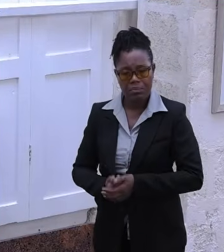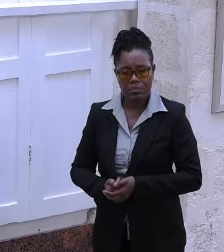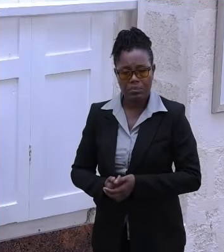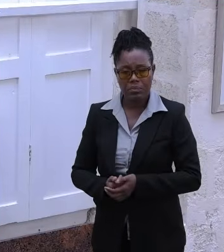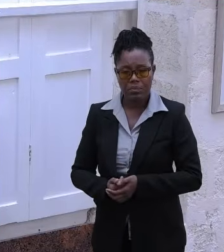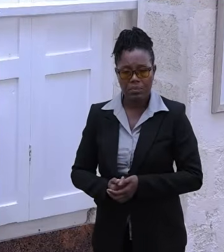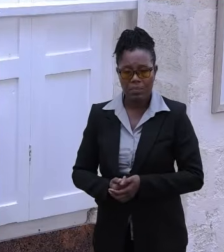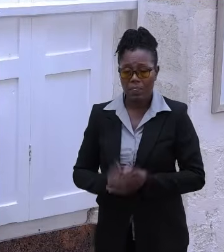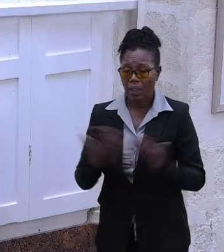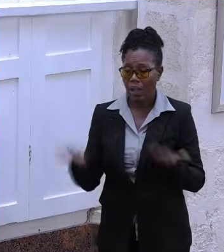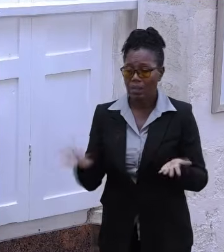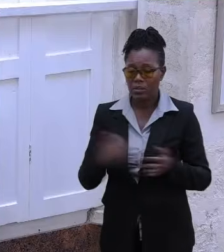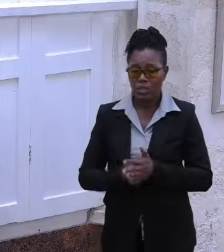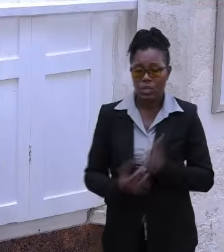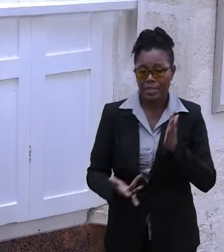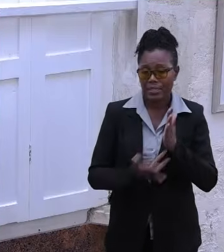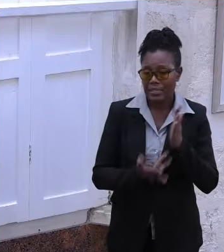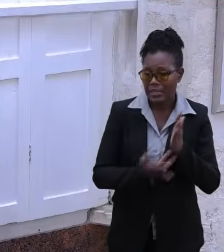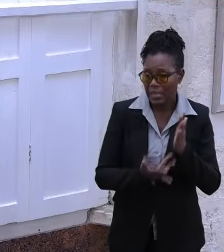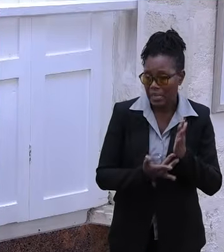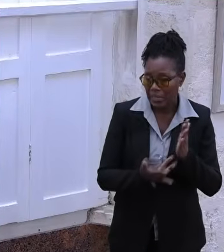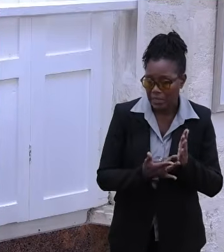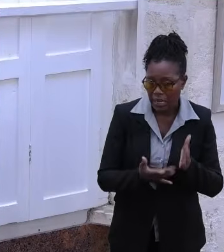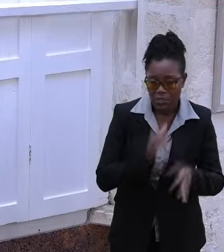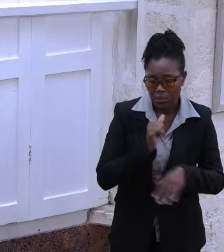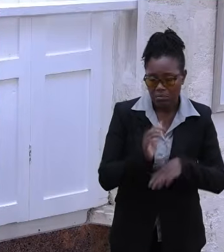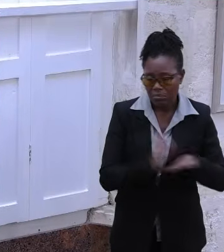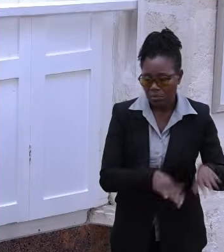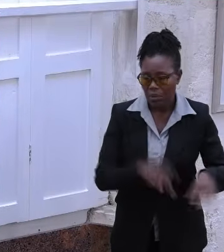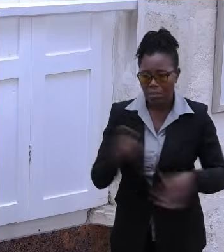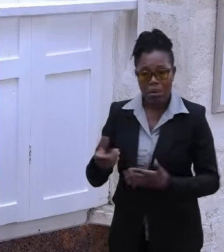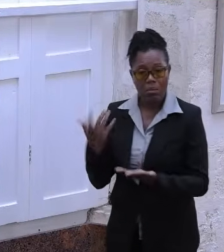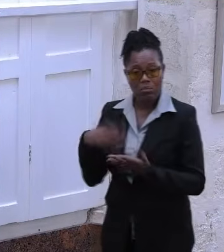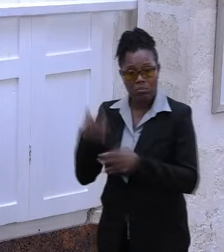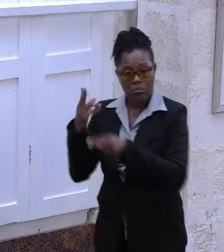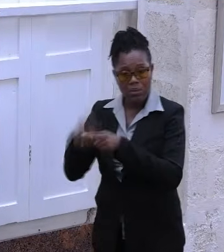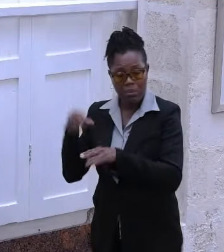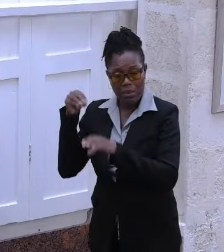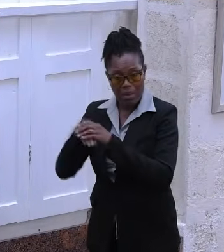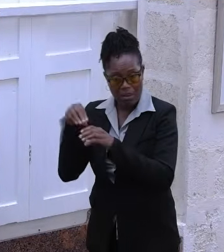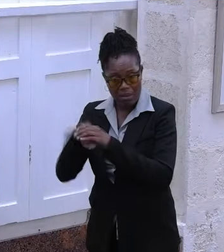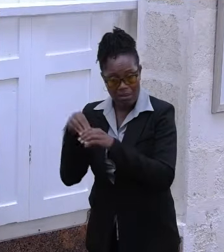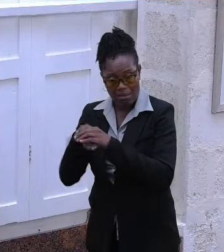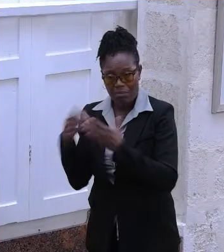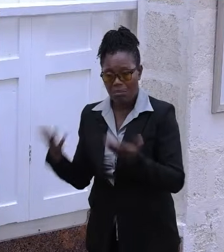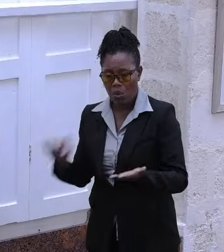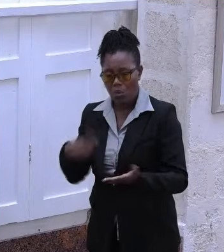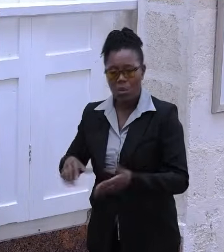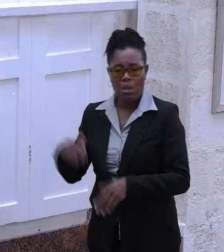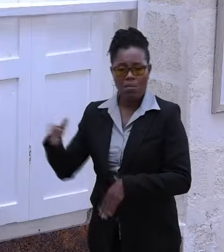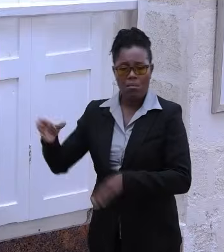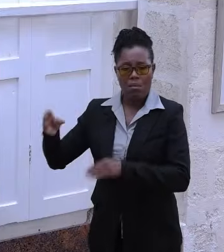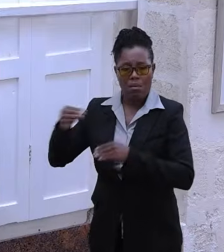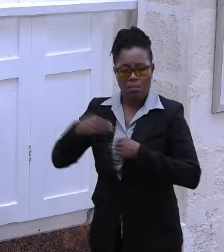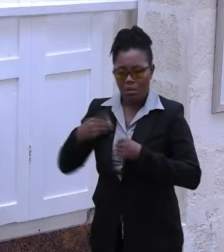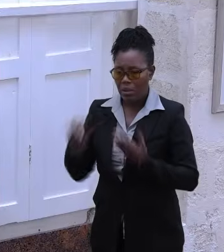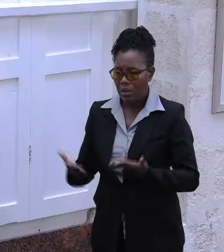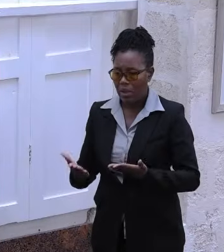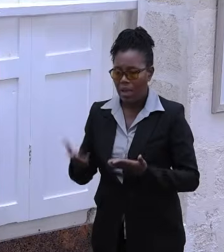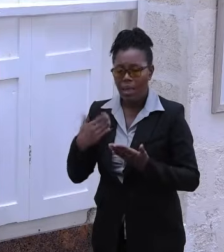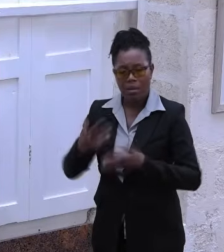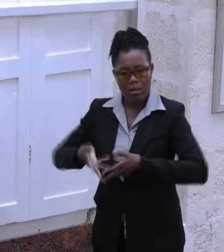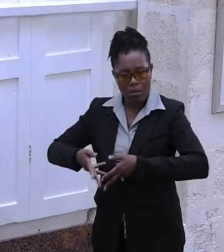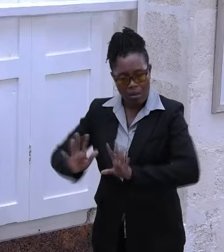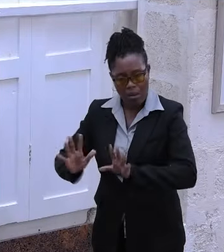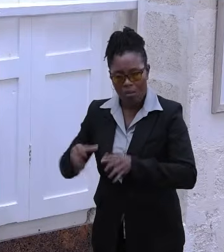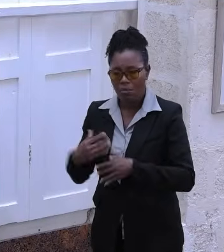without the rigors of the technology we have, but in the name of investment, we have been taking it and allowing for it to be done